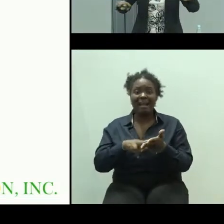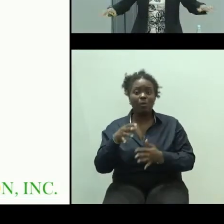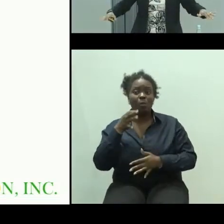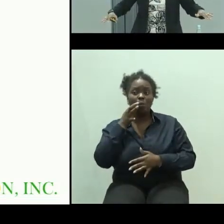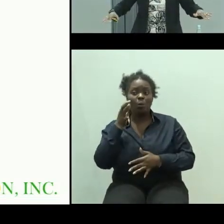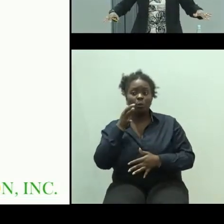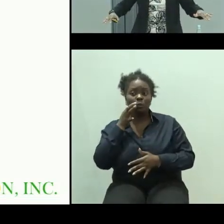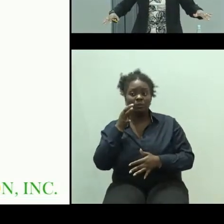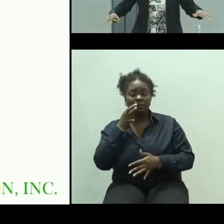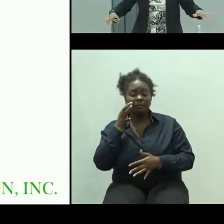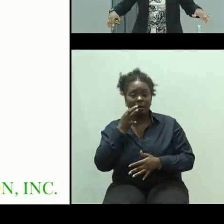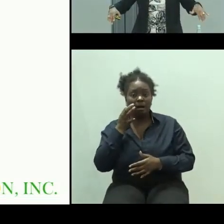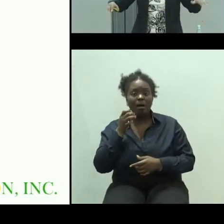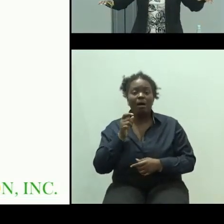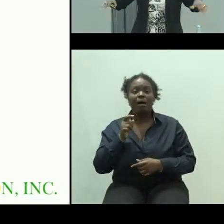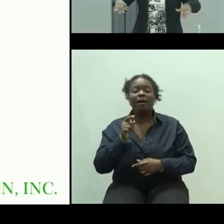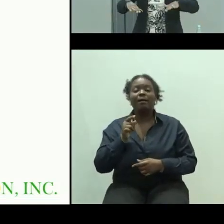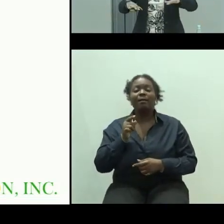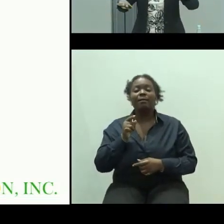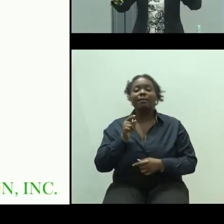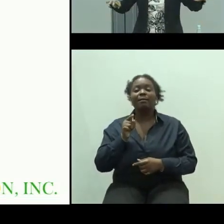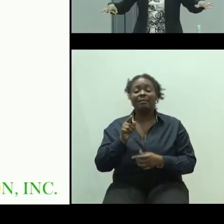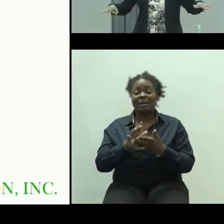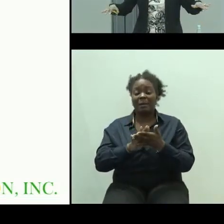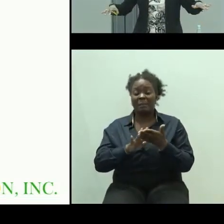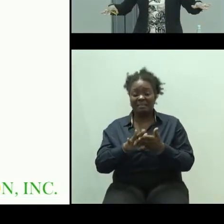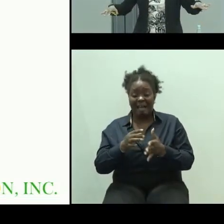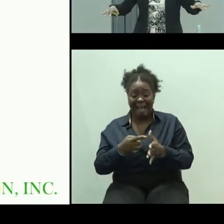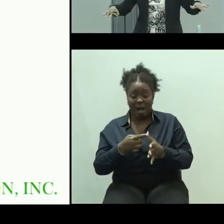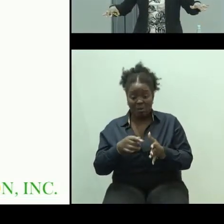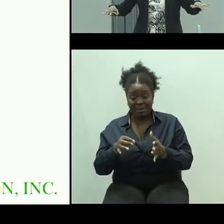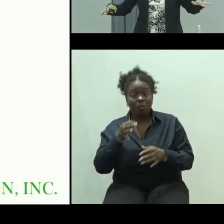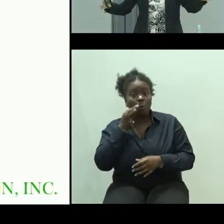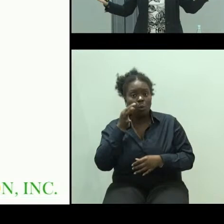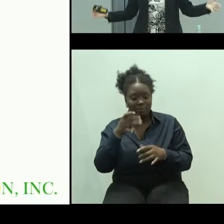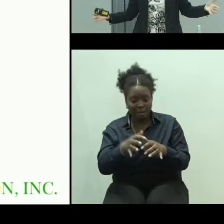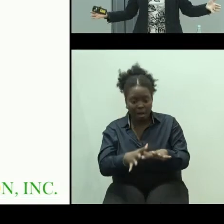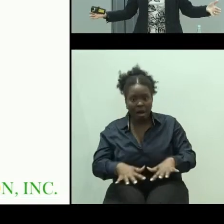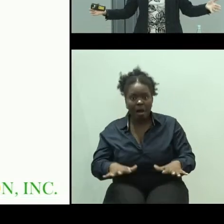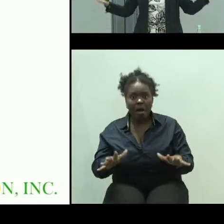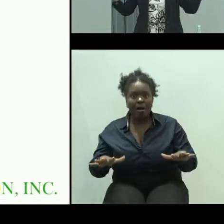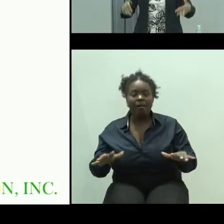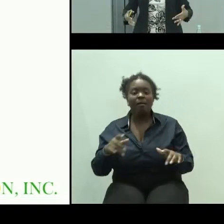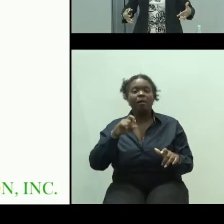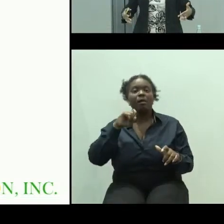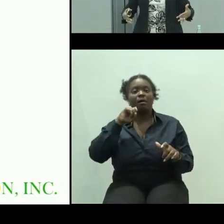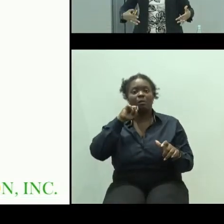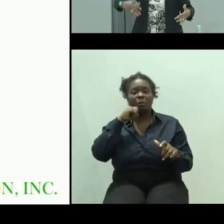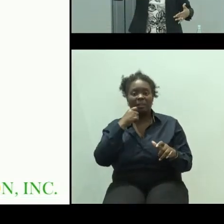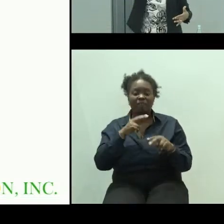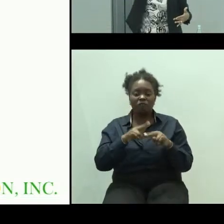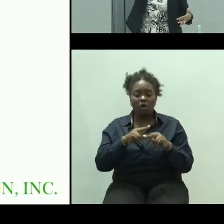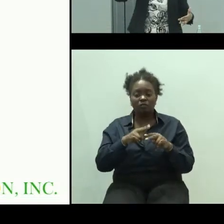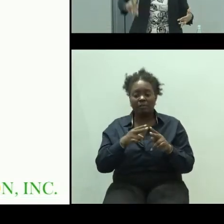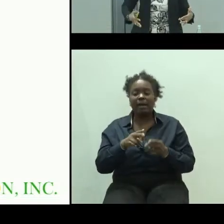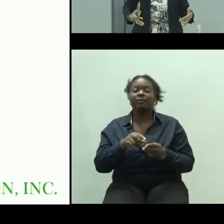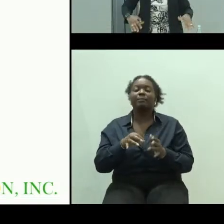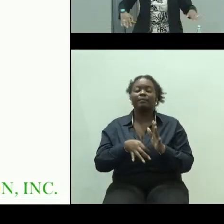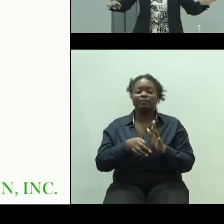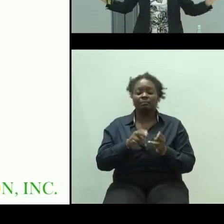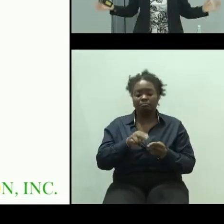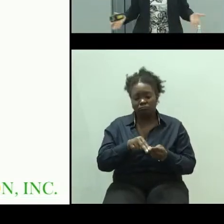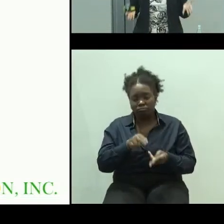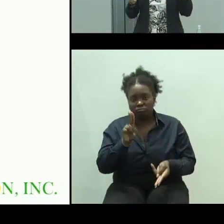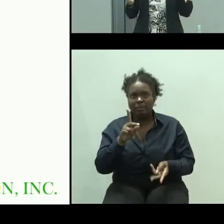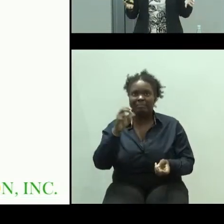are normally phosphate limited, algae that exists in those water bodies will now see a lot of phosphate. They have plenty of